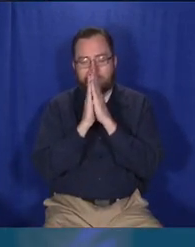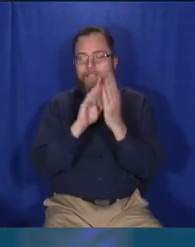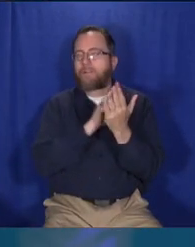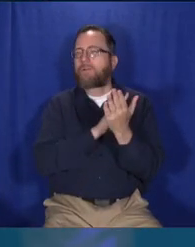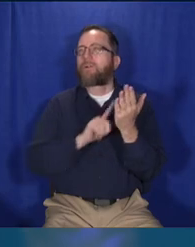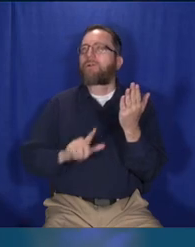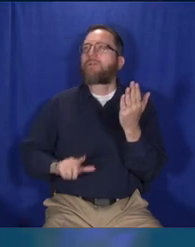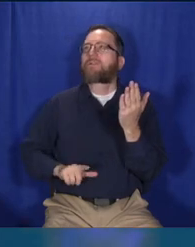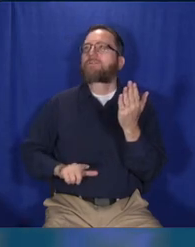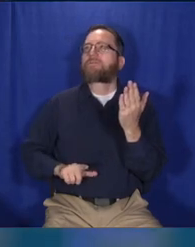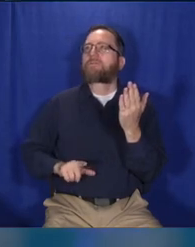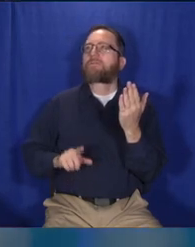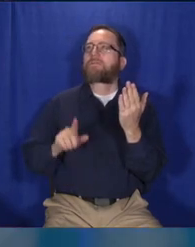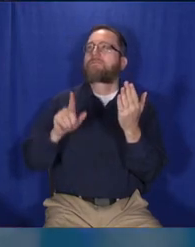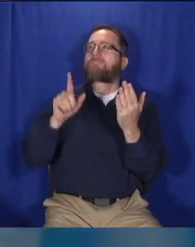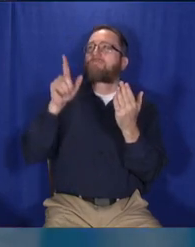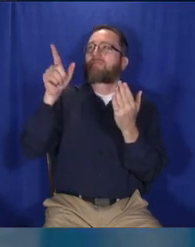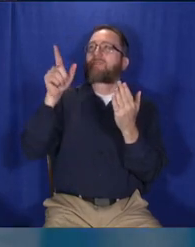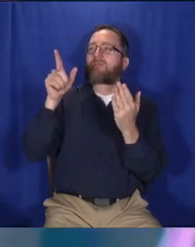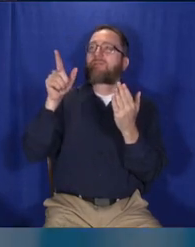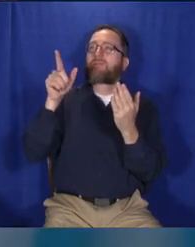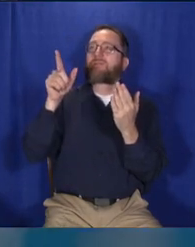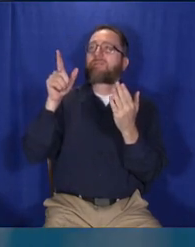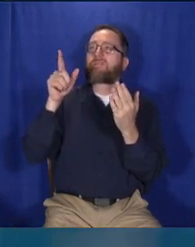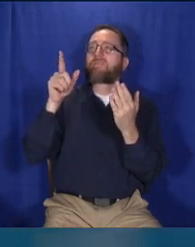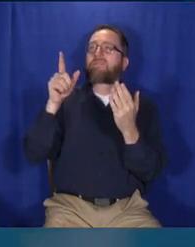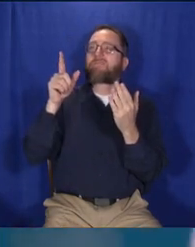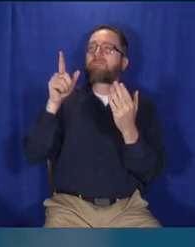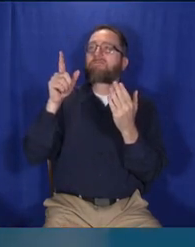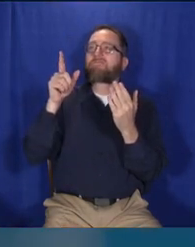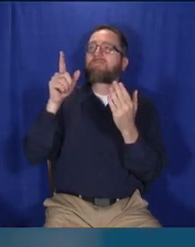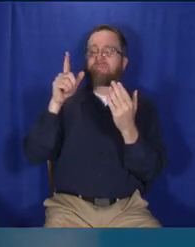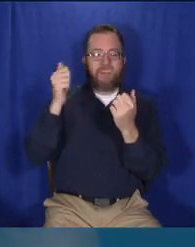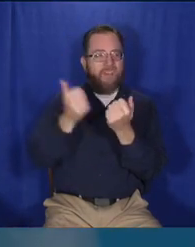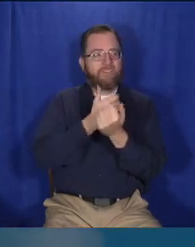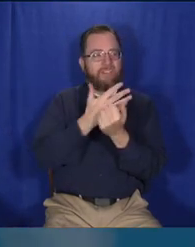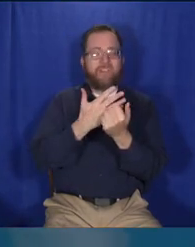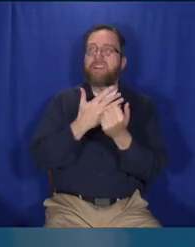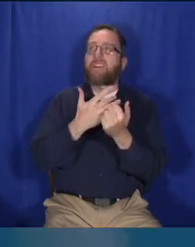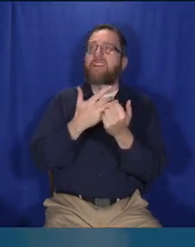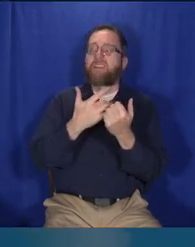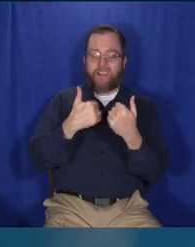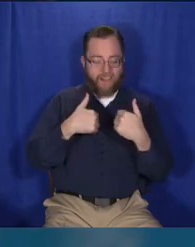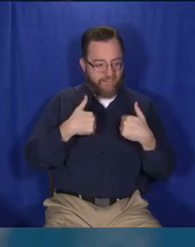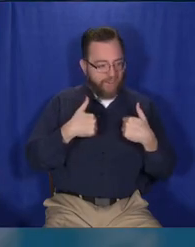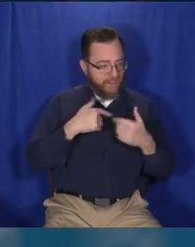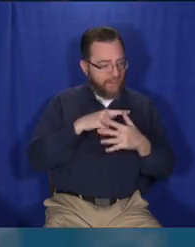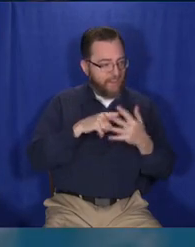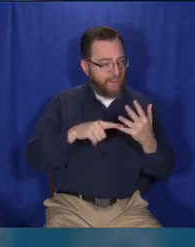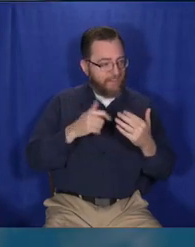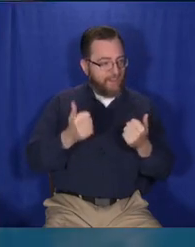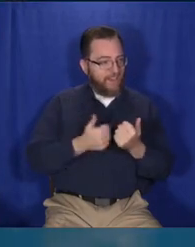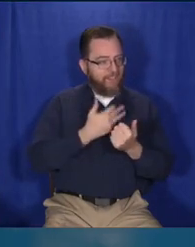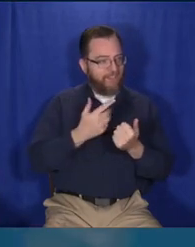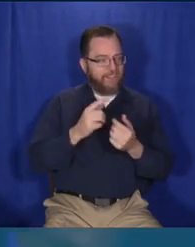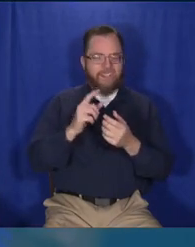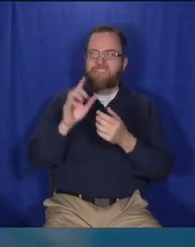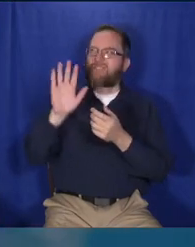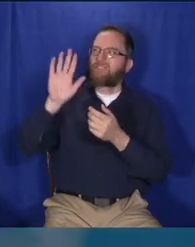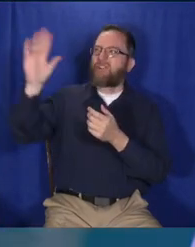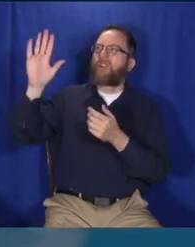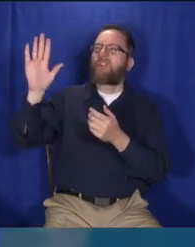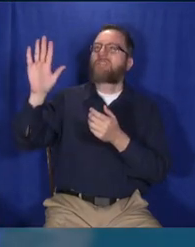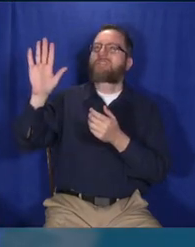Lord, you can have it all today. It all already belongs to you. But this is our act of surrender today and